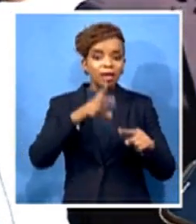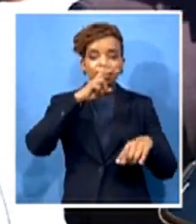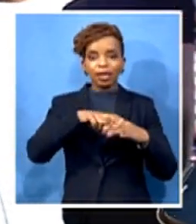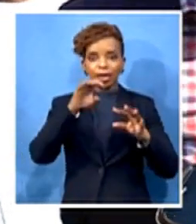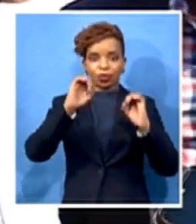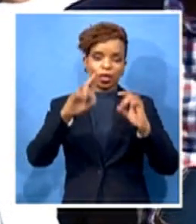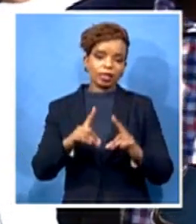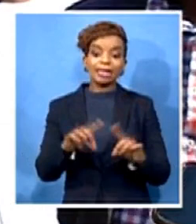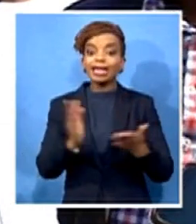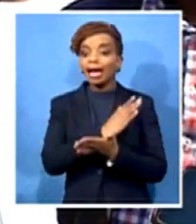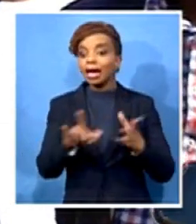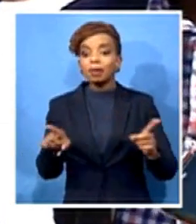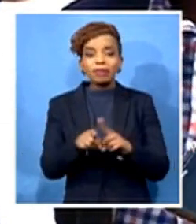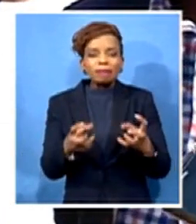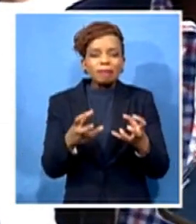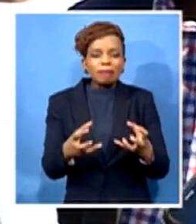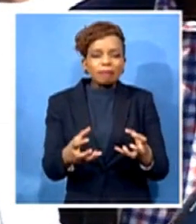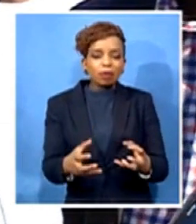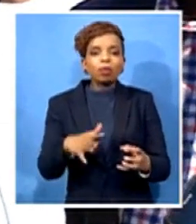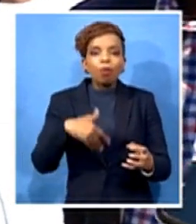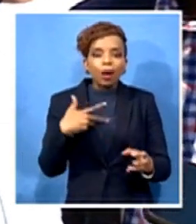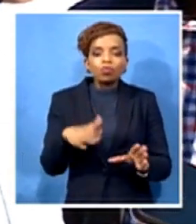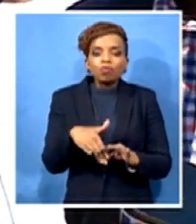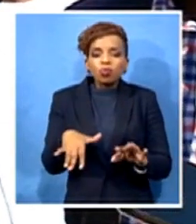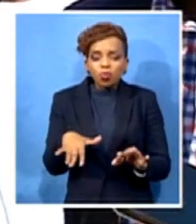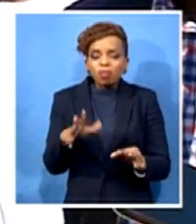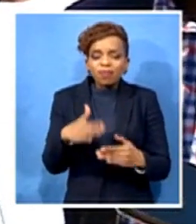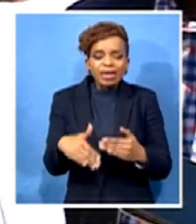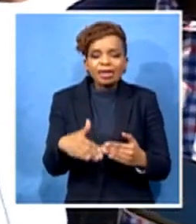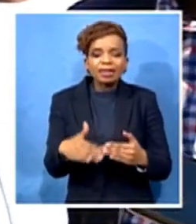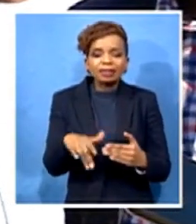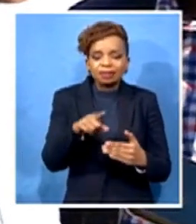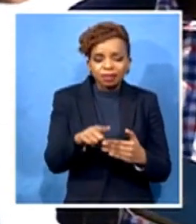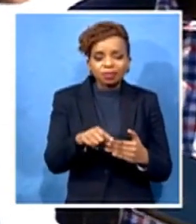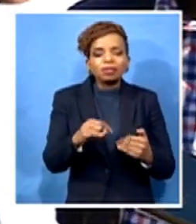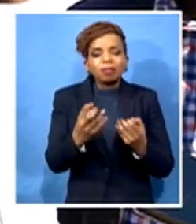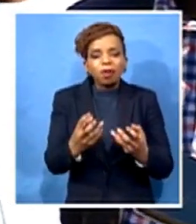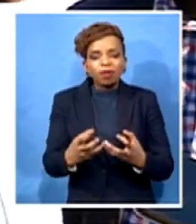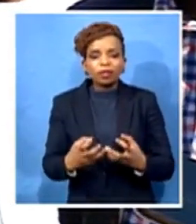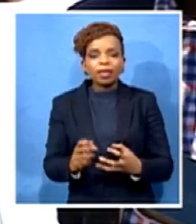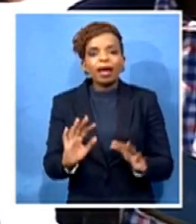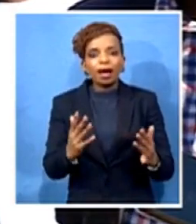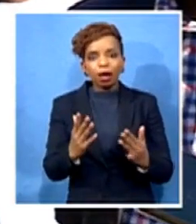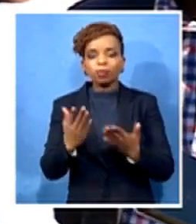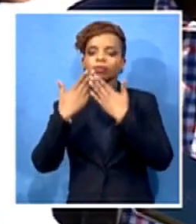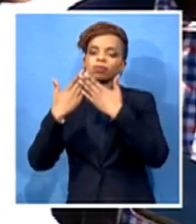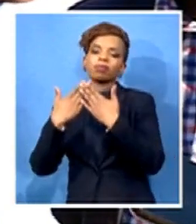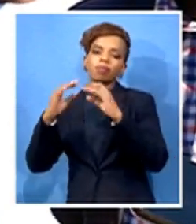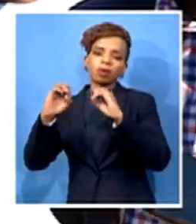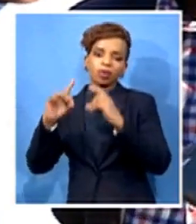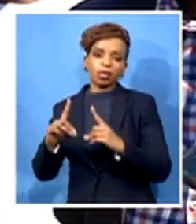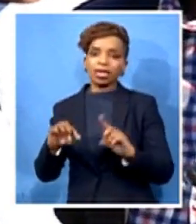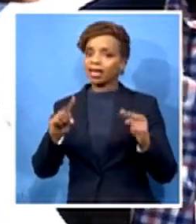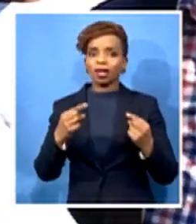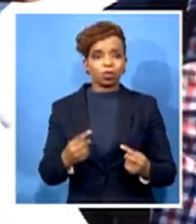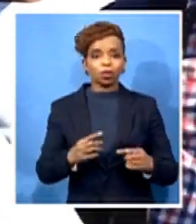only education can assist them. So I can't sit down with people who go and take out learners out of schools. We can't.